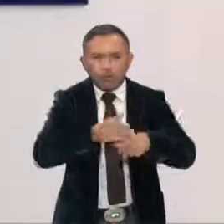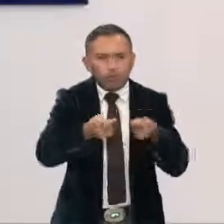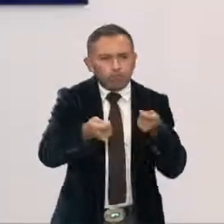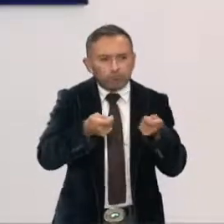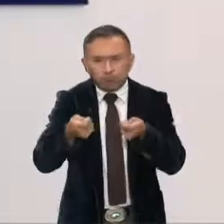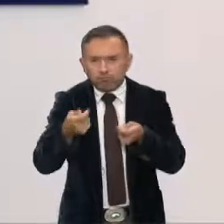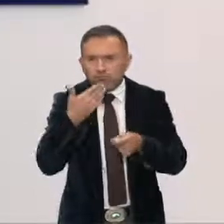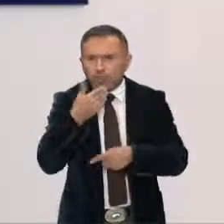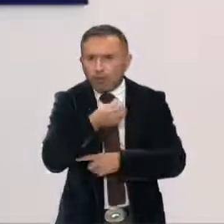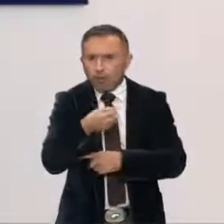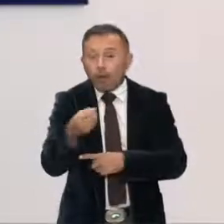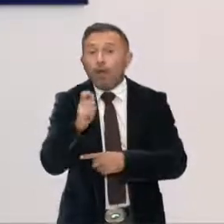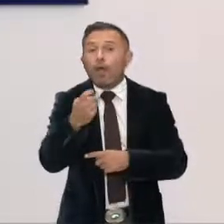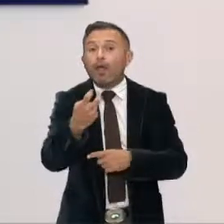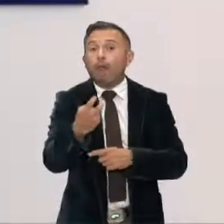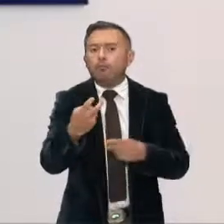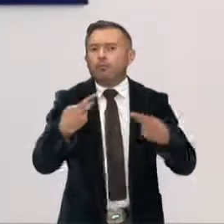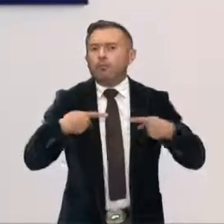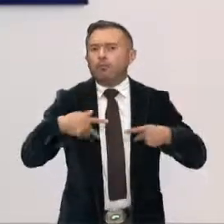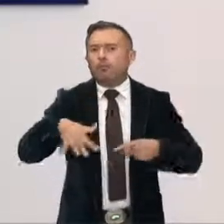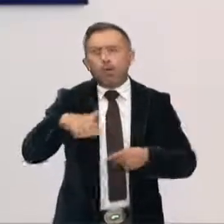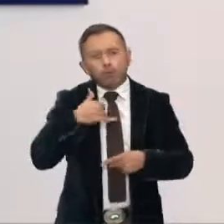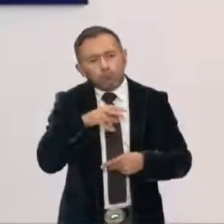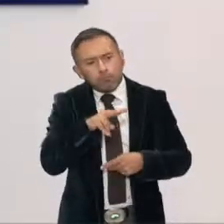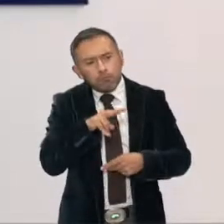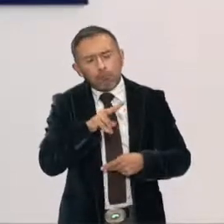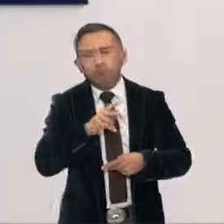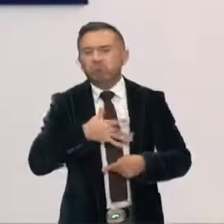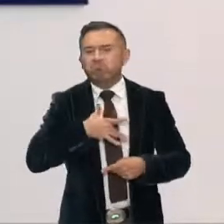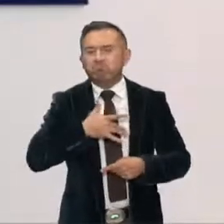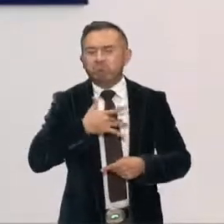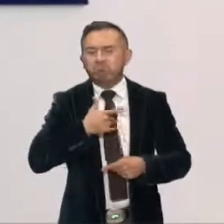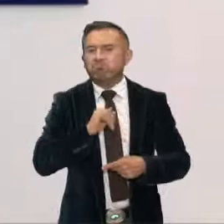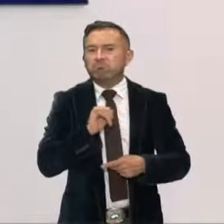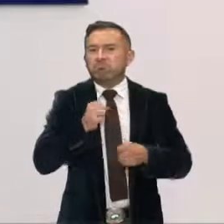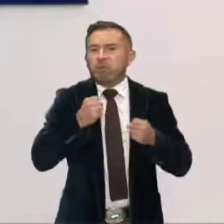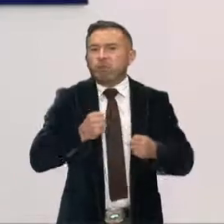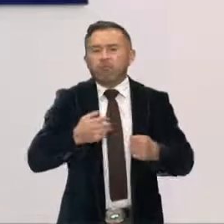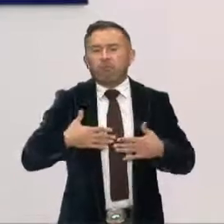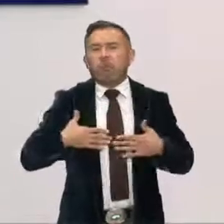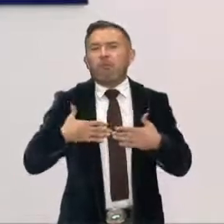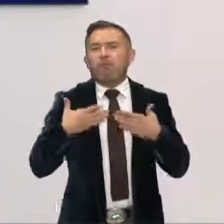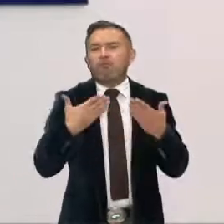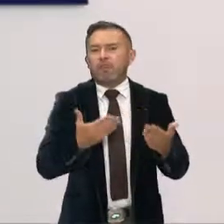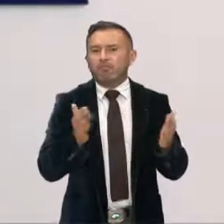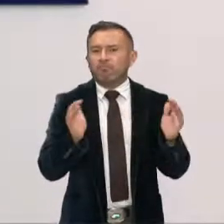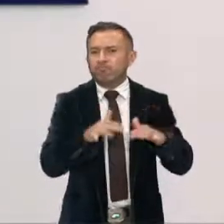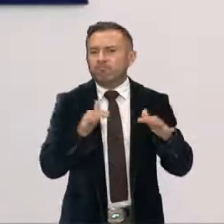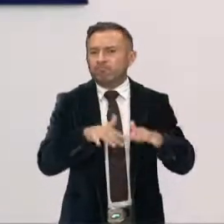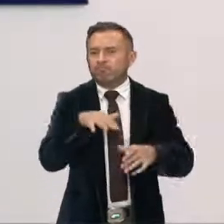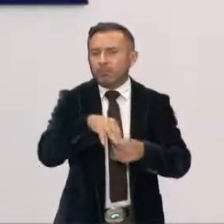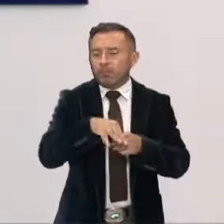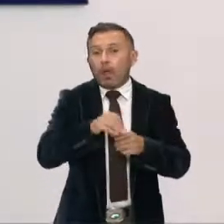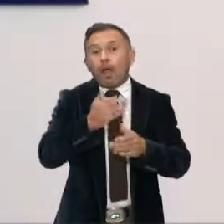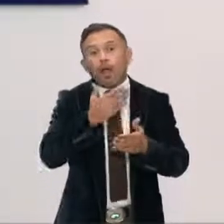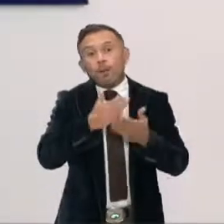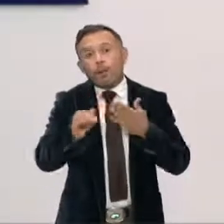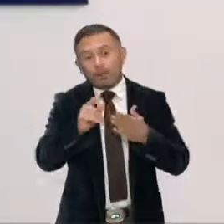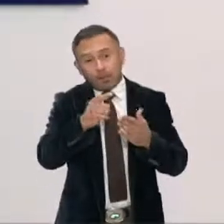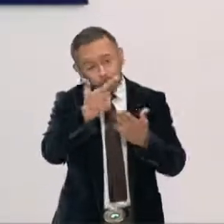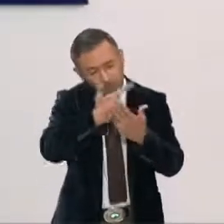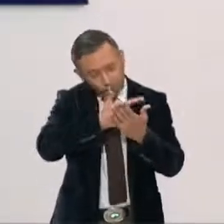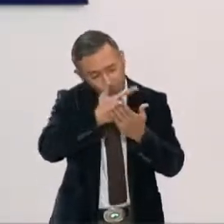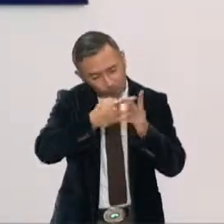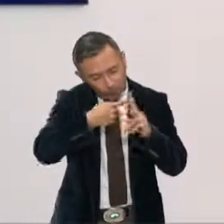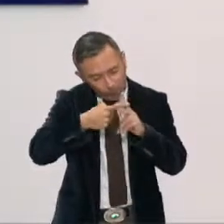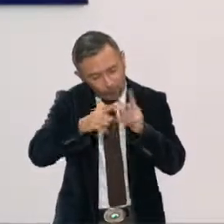there was a reciprocity in the management of the process. So people trusted all this. And then the confidence to accept